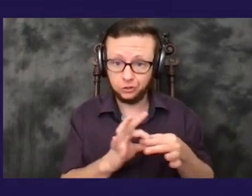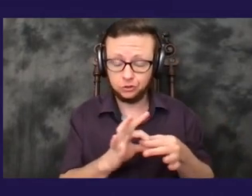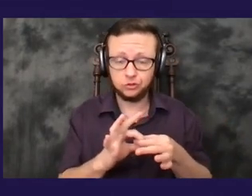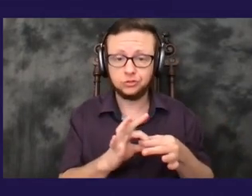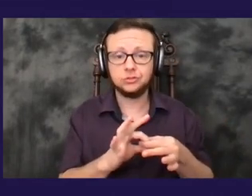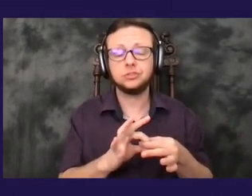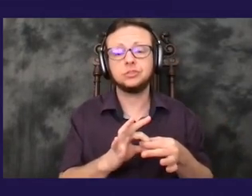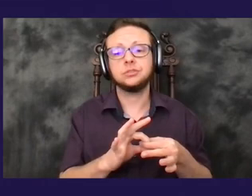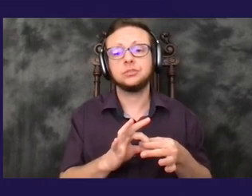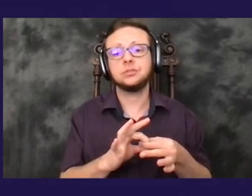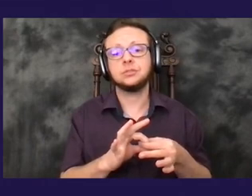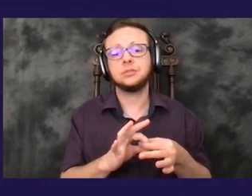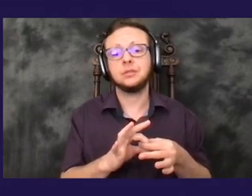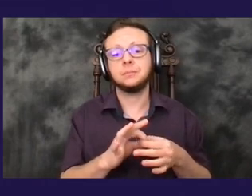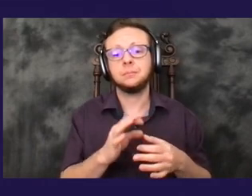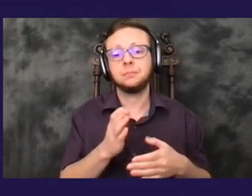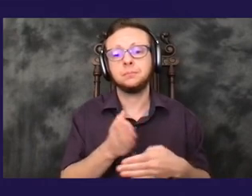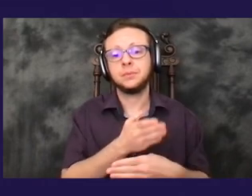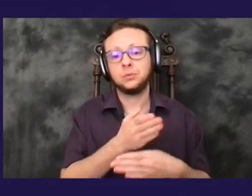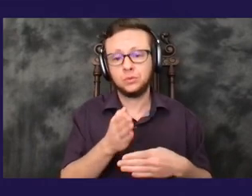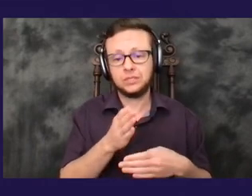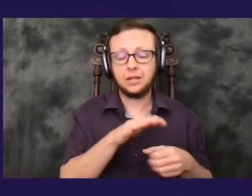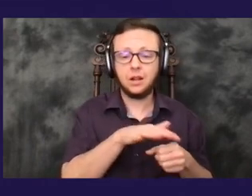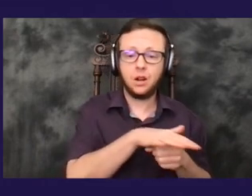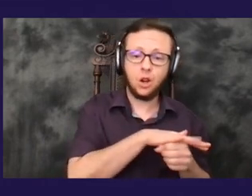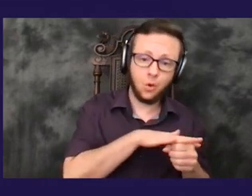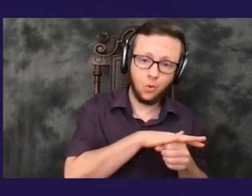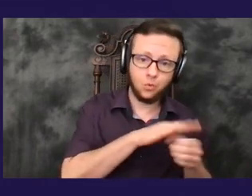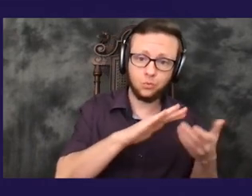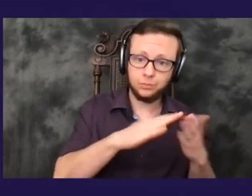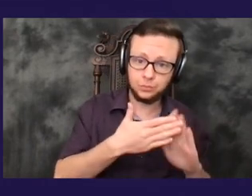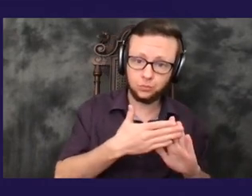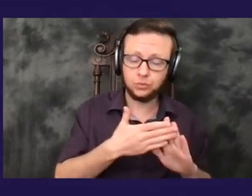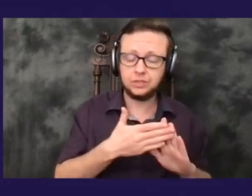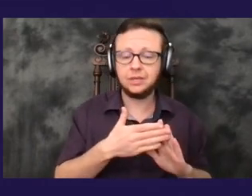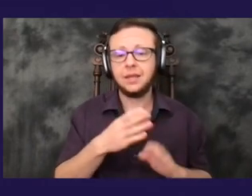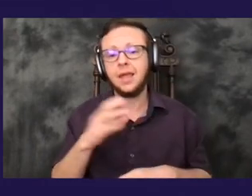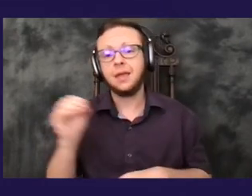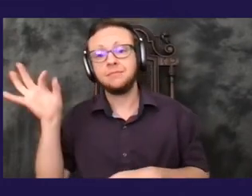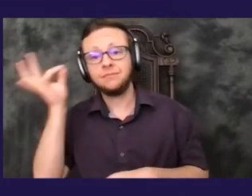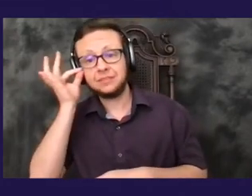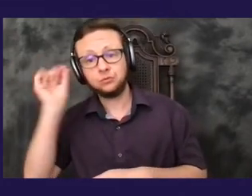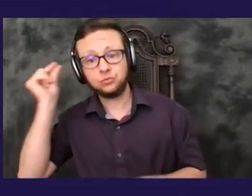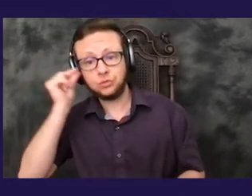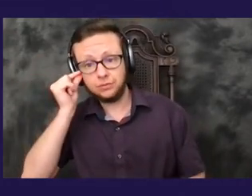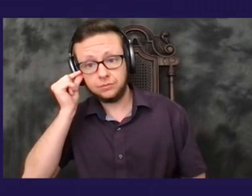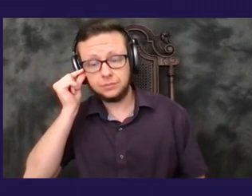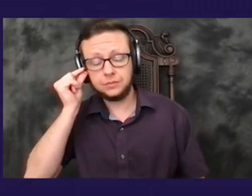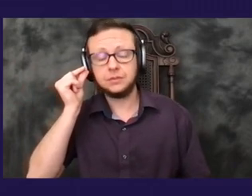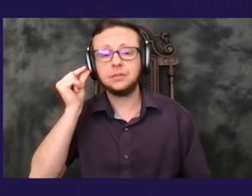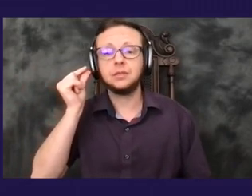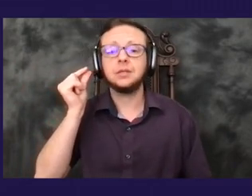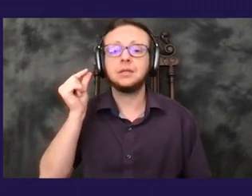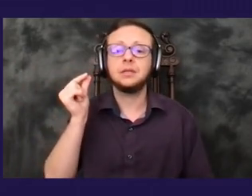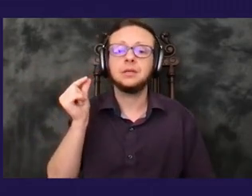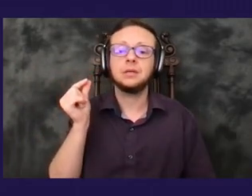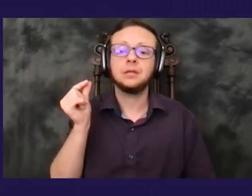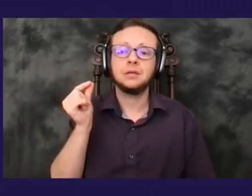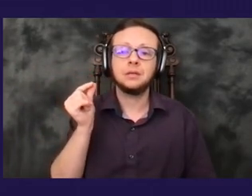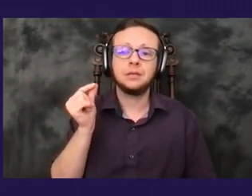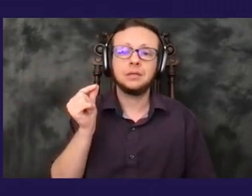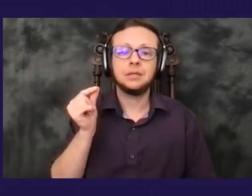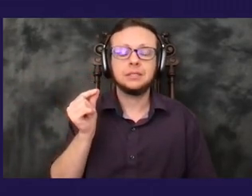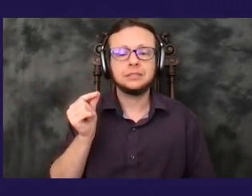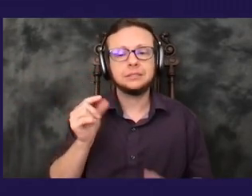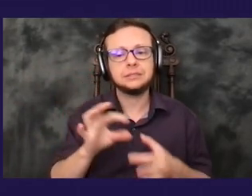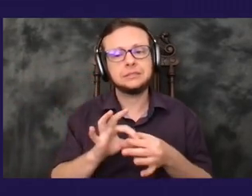between local communities and the federal government is tenuous at best,